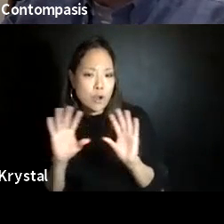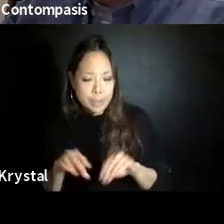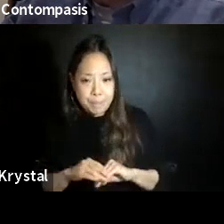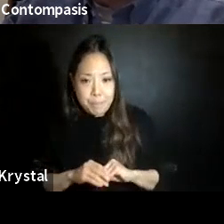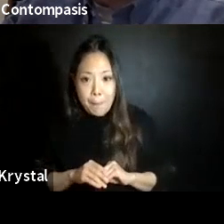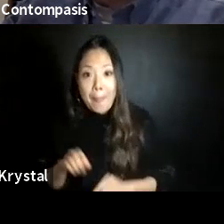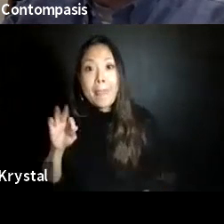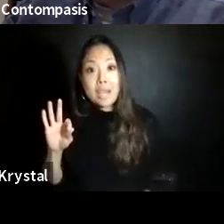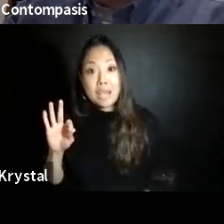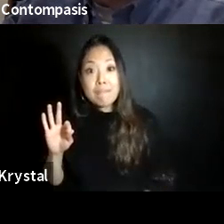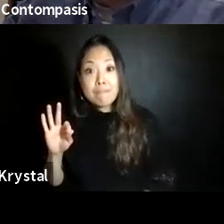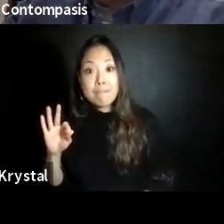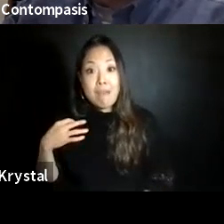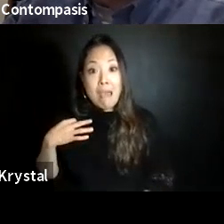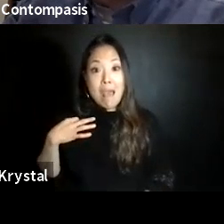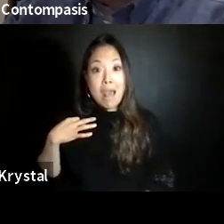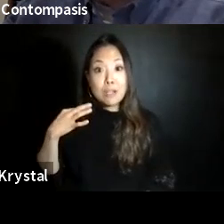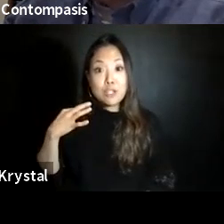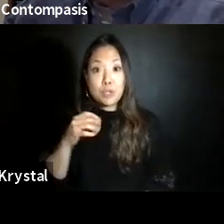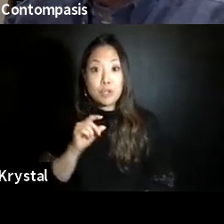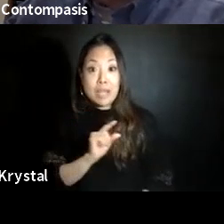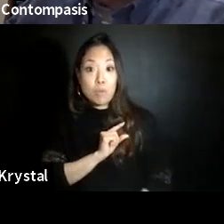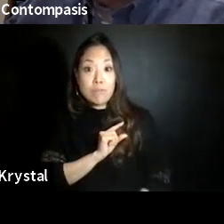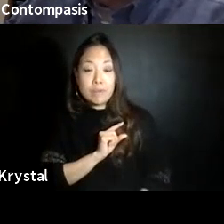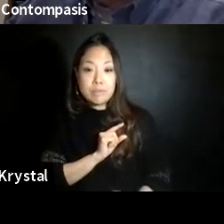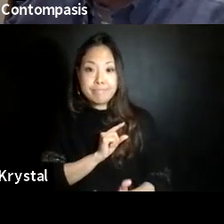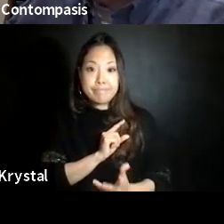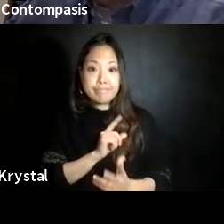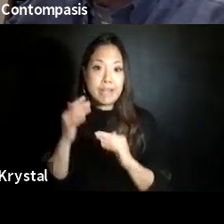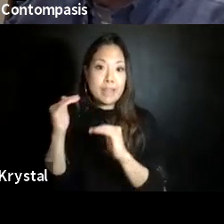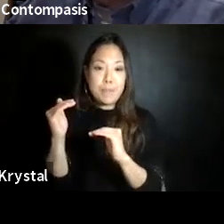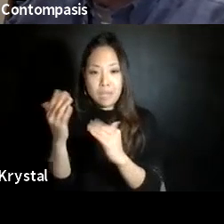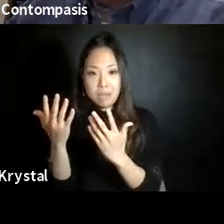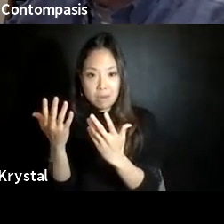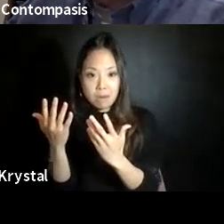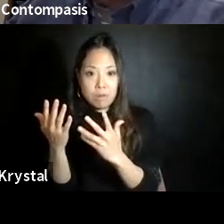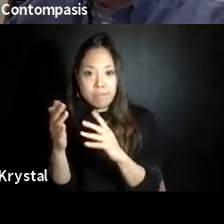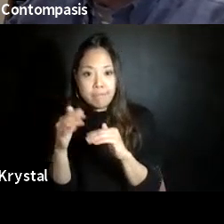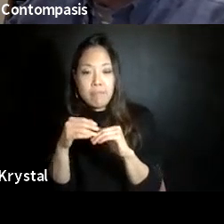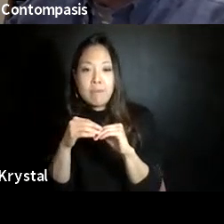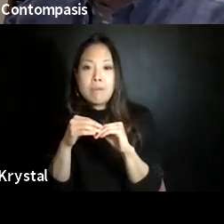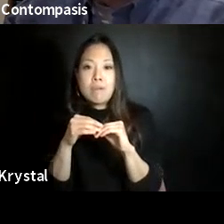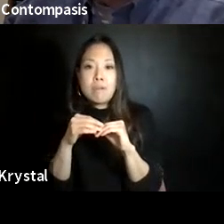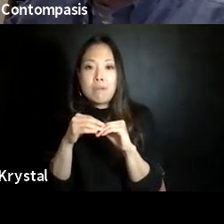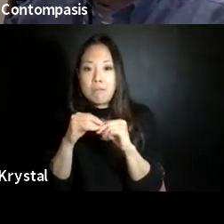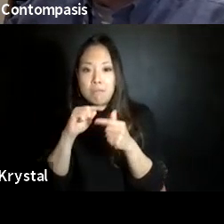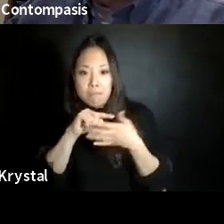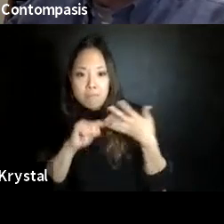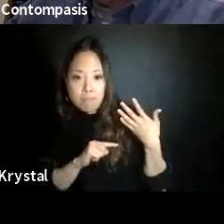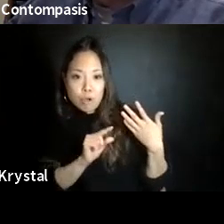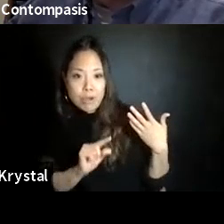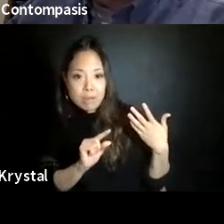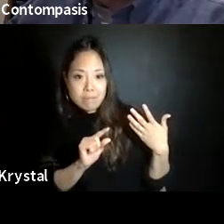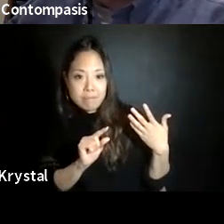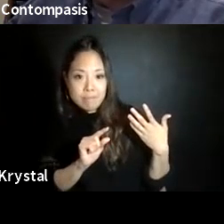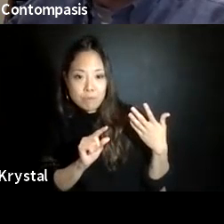is an eligibility threshold, regardless of criteria that we determine, and there are 3,000